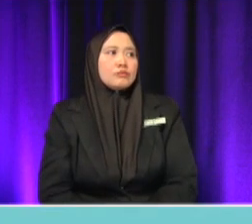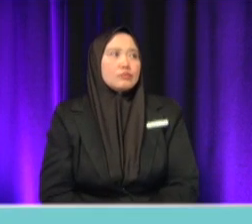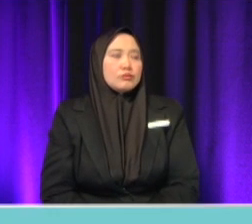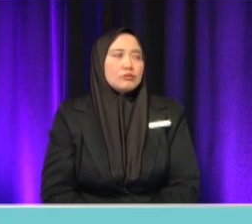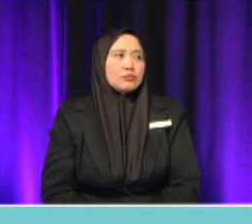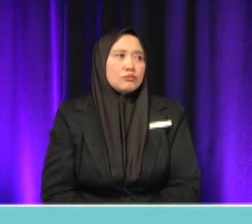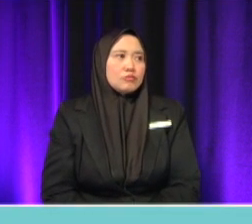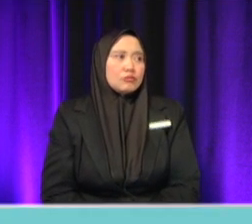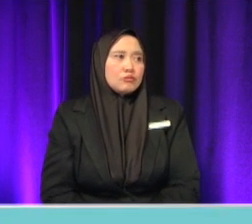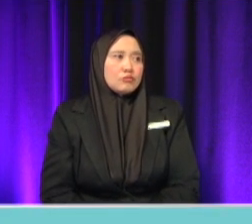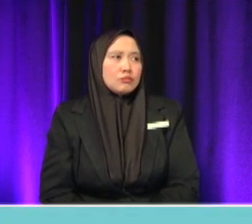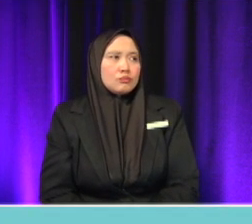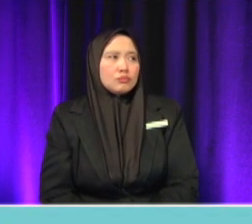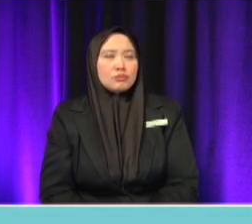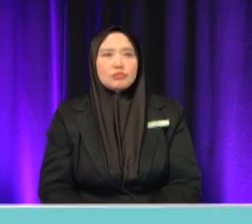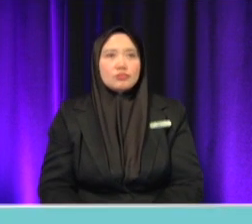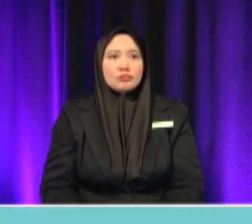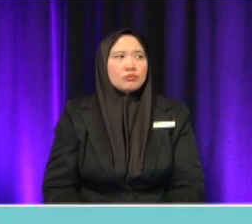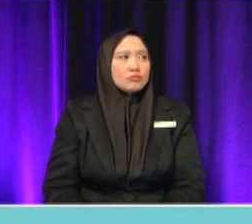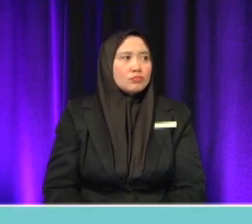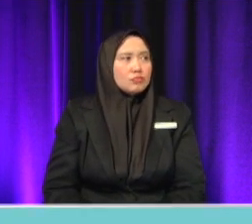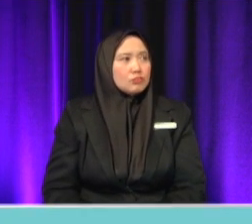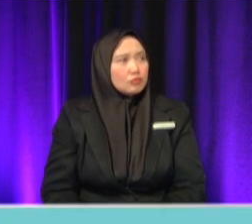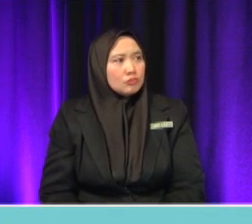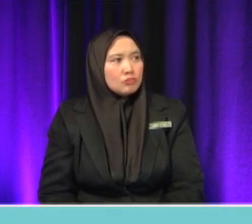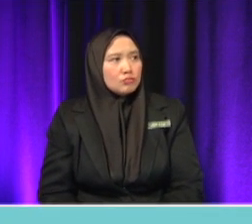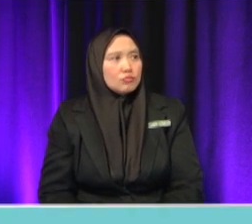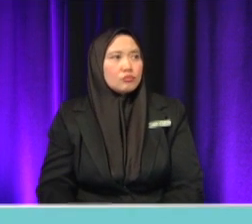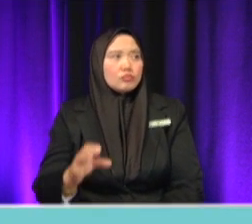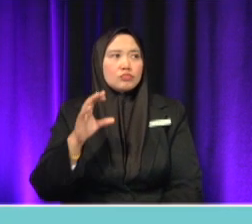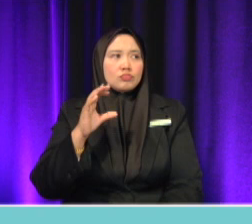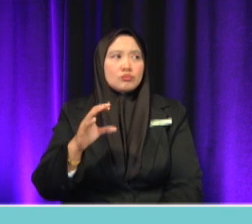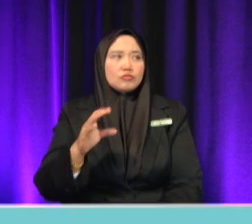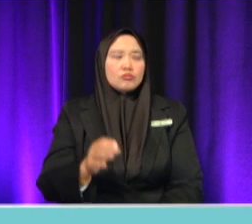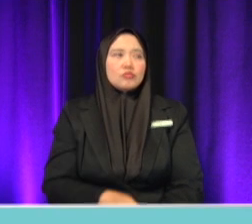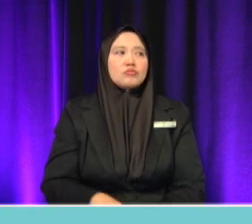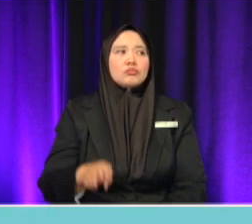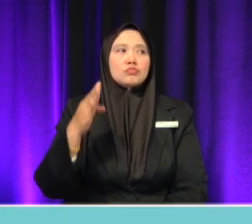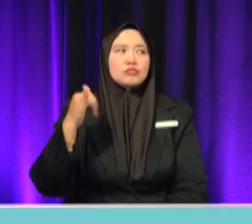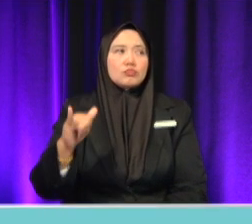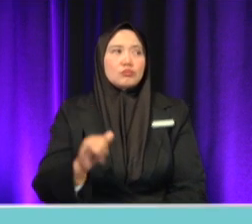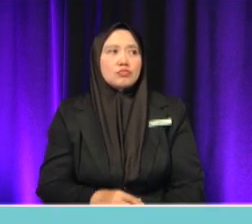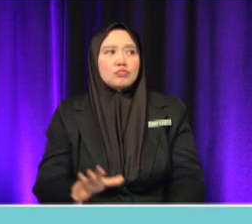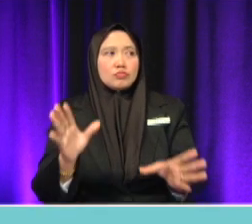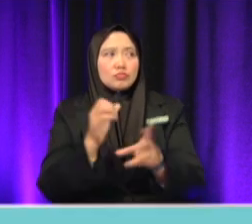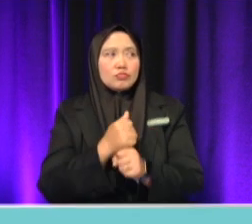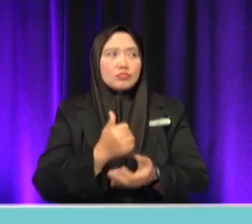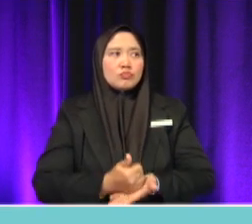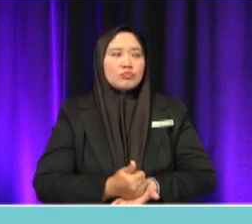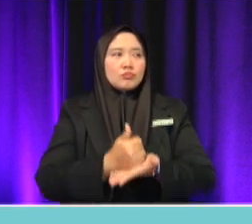The answer is going to be C, by getting help from people in her local area. Okay, let's have a